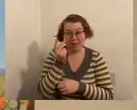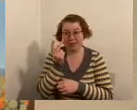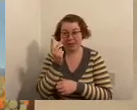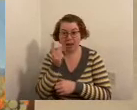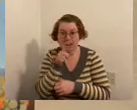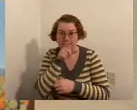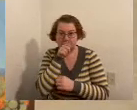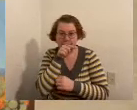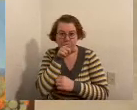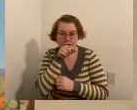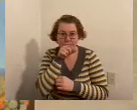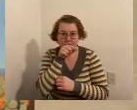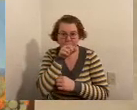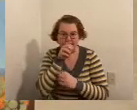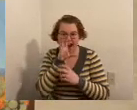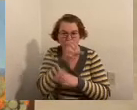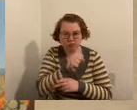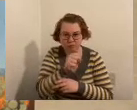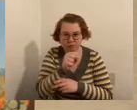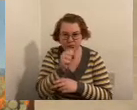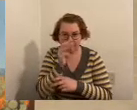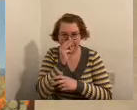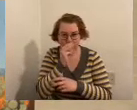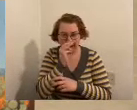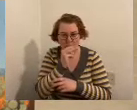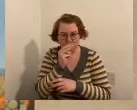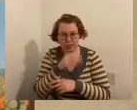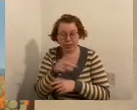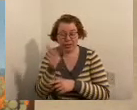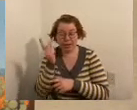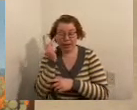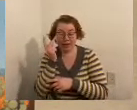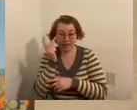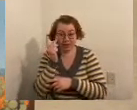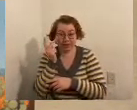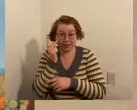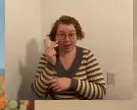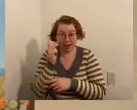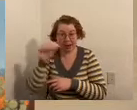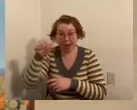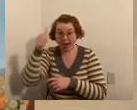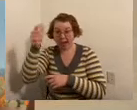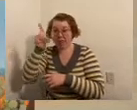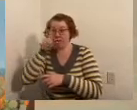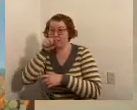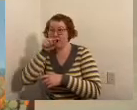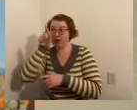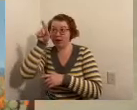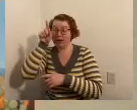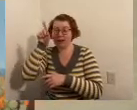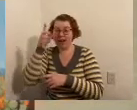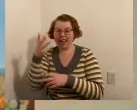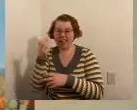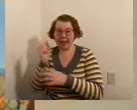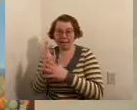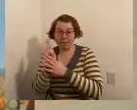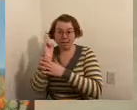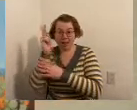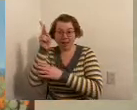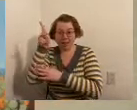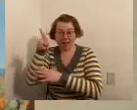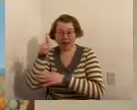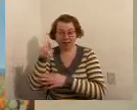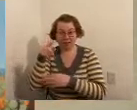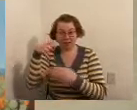a bird that got a mouse. I see a bird over here that's going to get a plant.